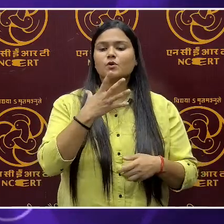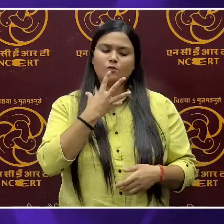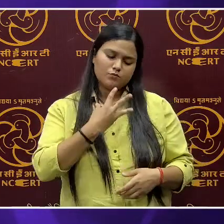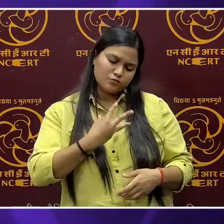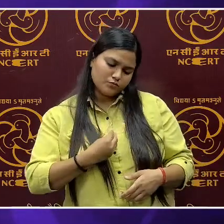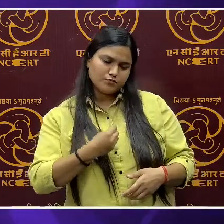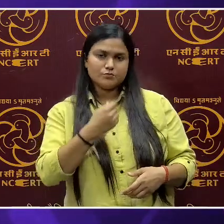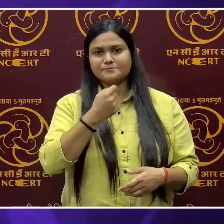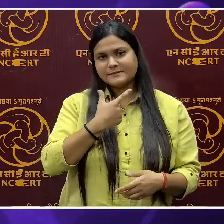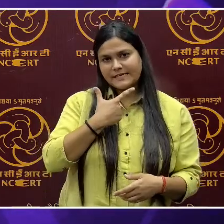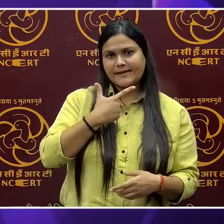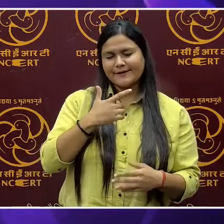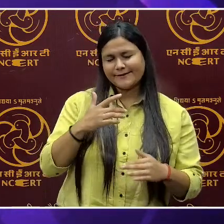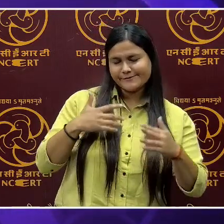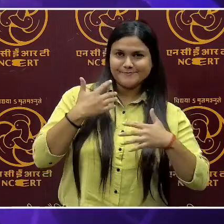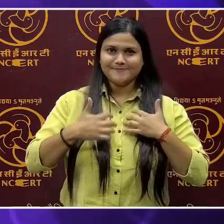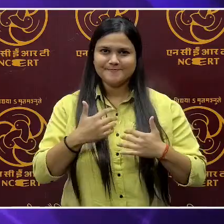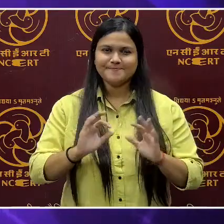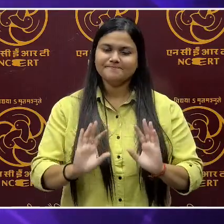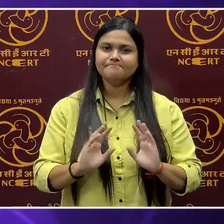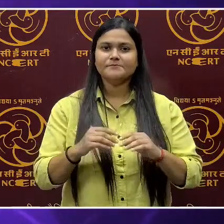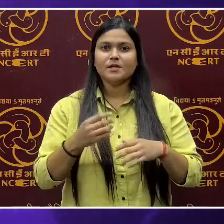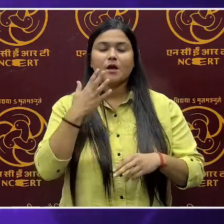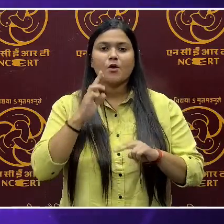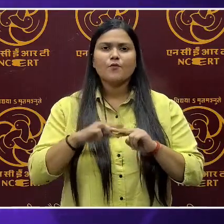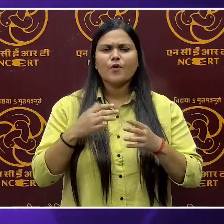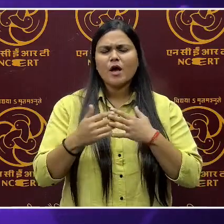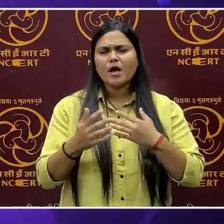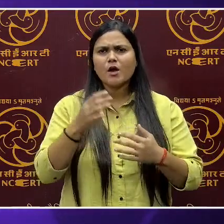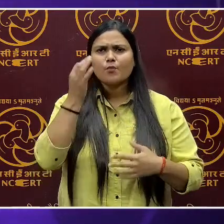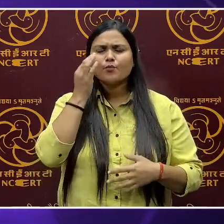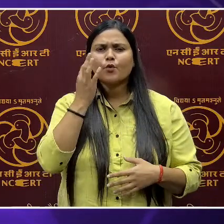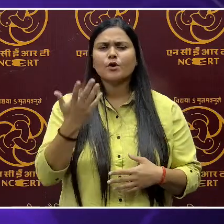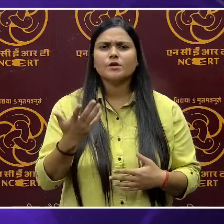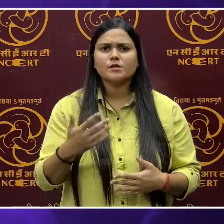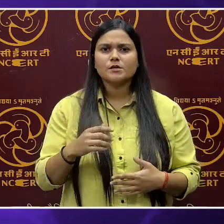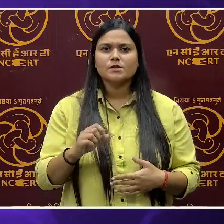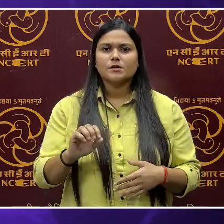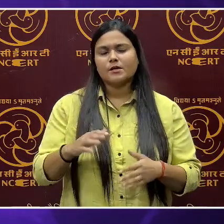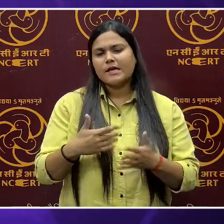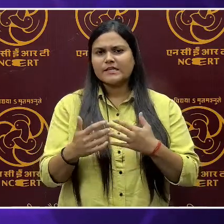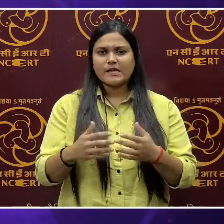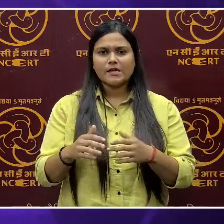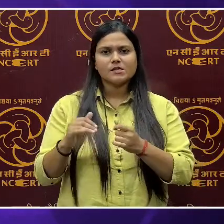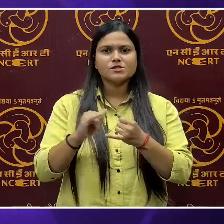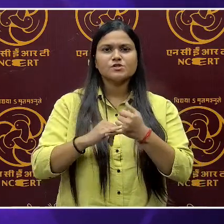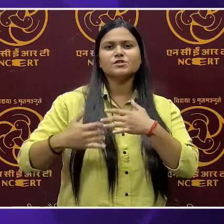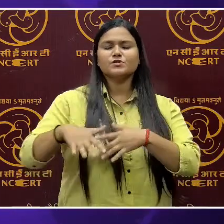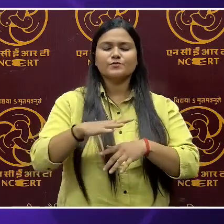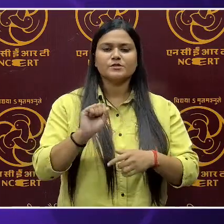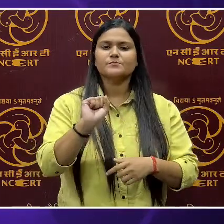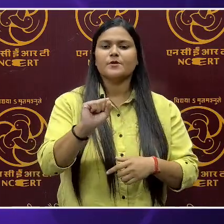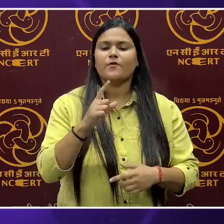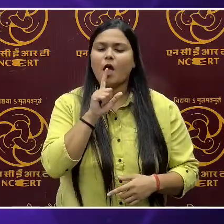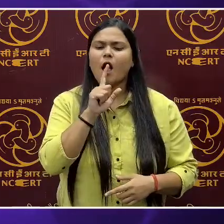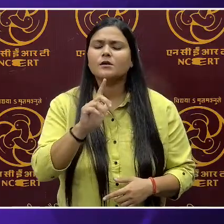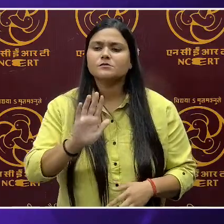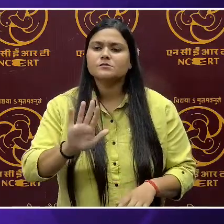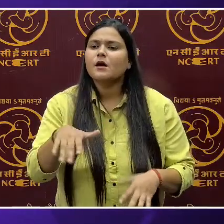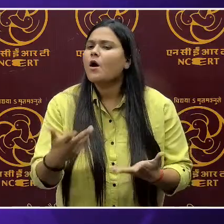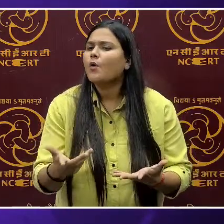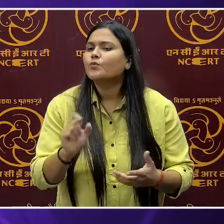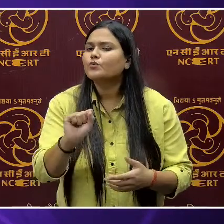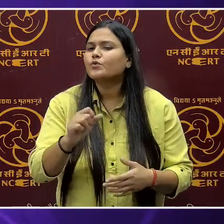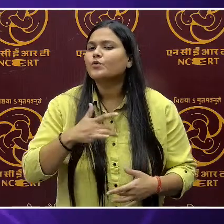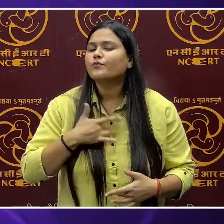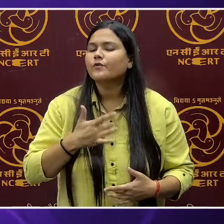give them a situation, it's important that we ask them how would they feel. So Okay. as you can see here, so Tanvi,